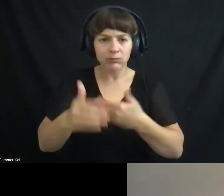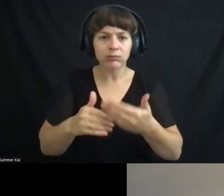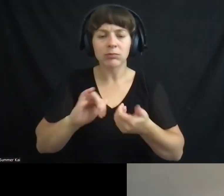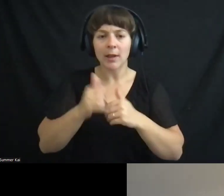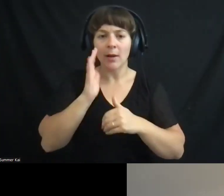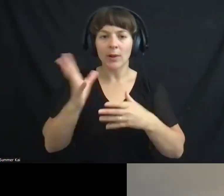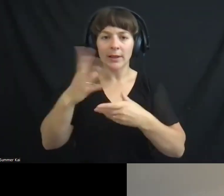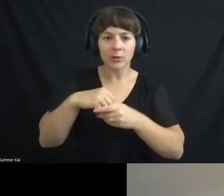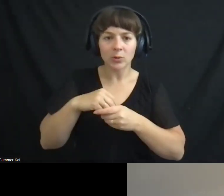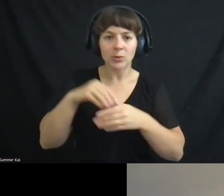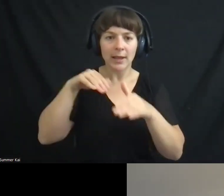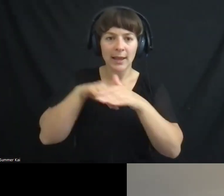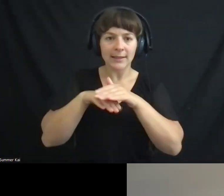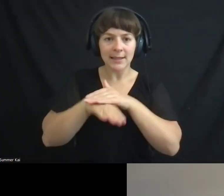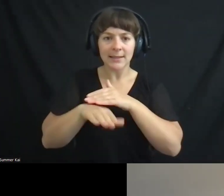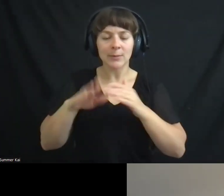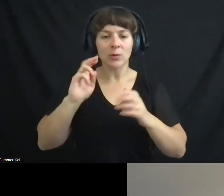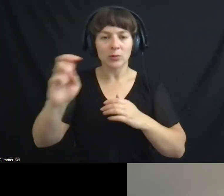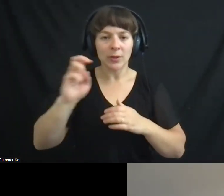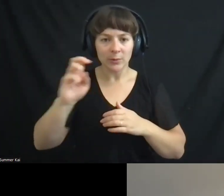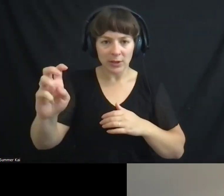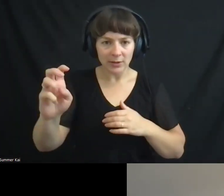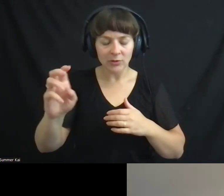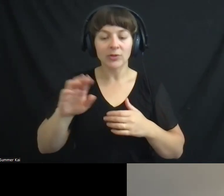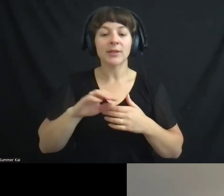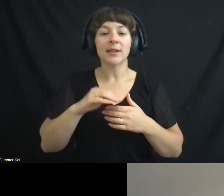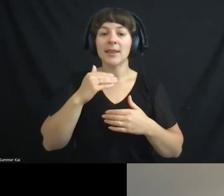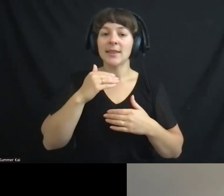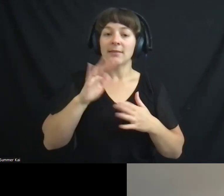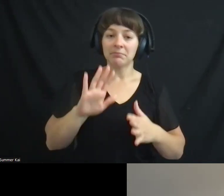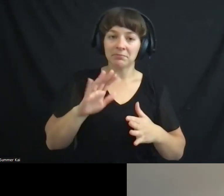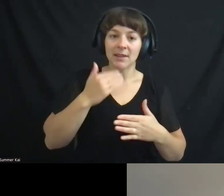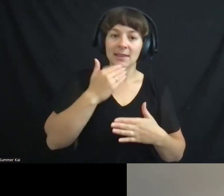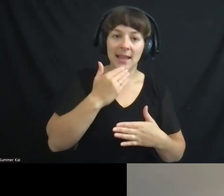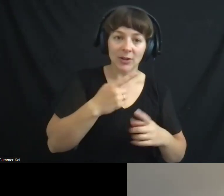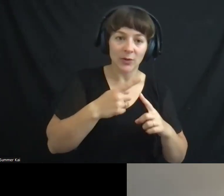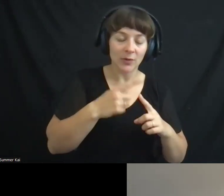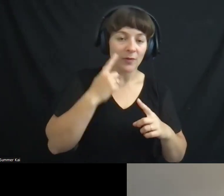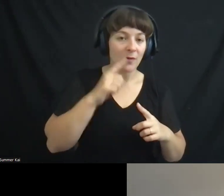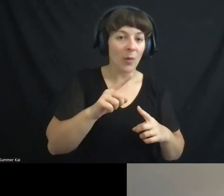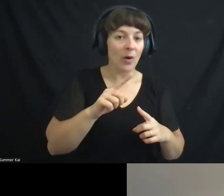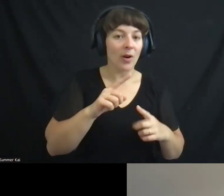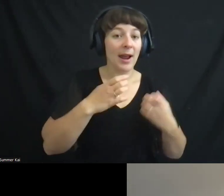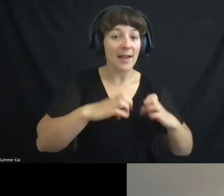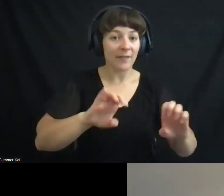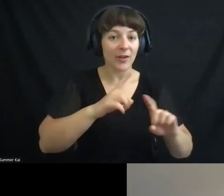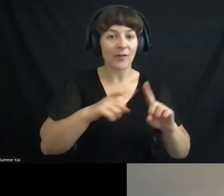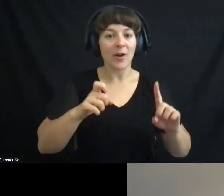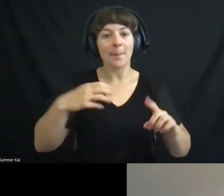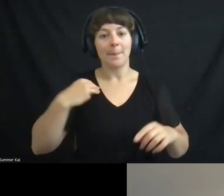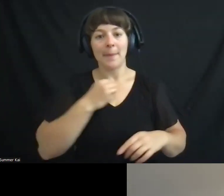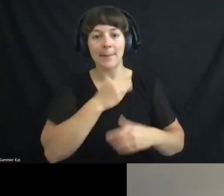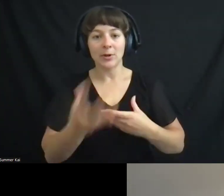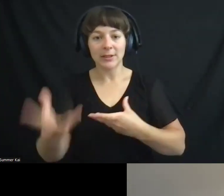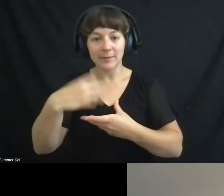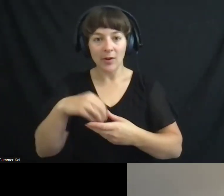accessible transportation, thanks to the efforts of members of the